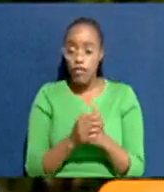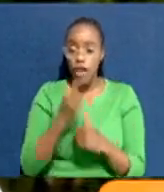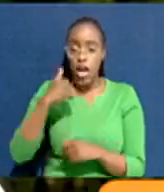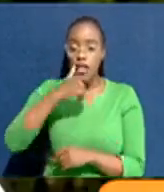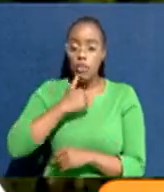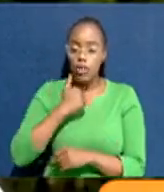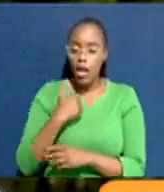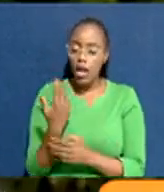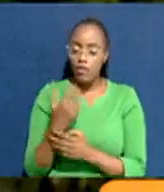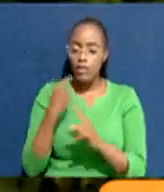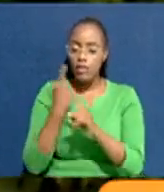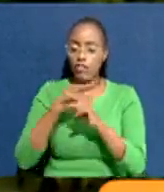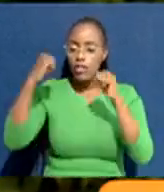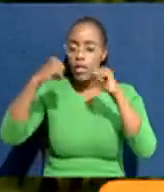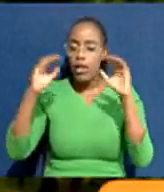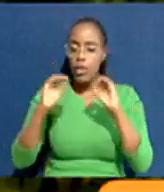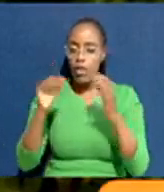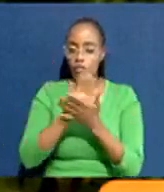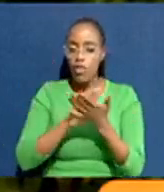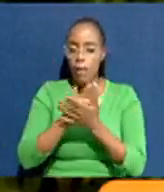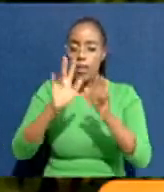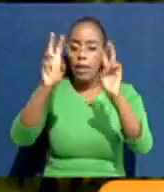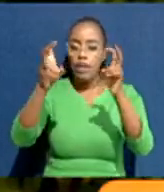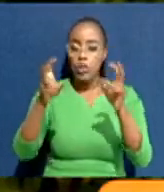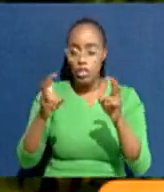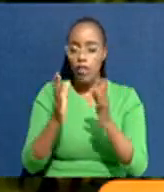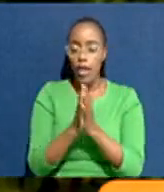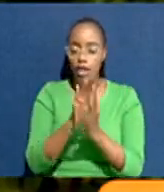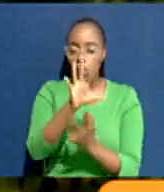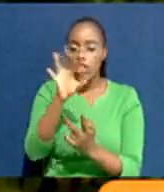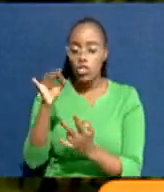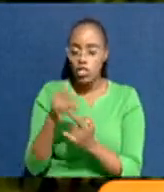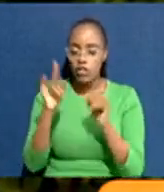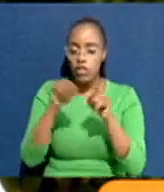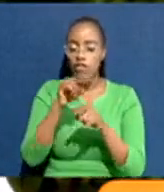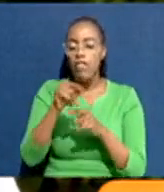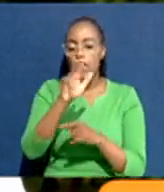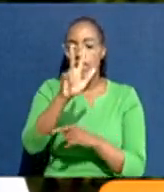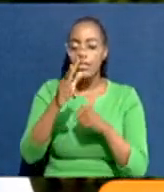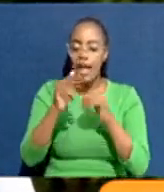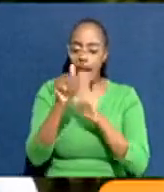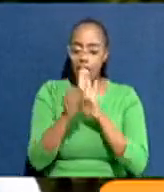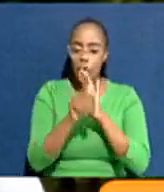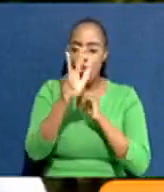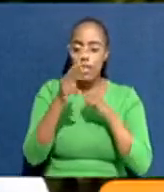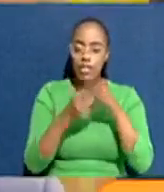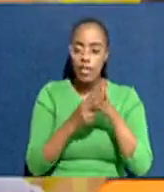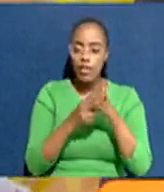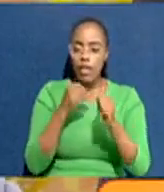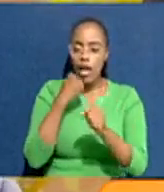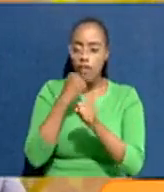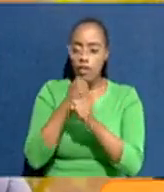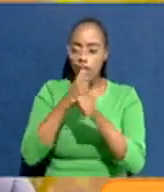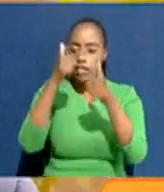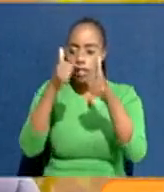have irreconcilable difference on a fundamental issue. And we've chosen to invoke Article 37. We've already done the